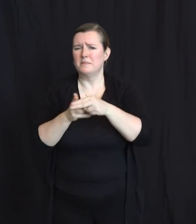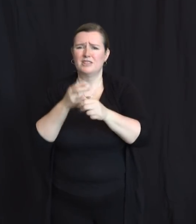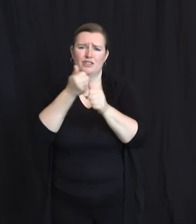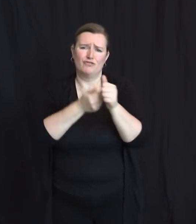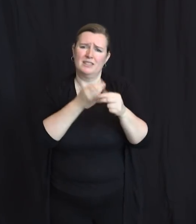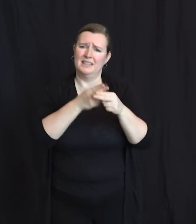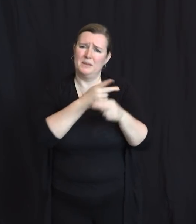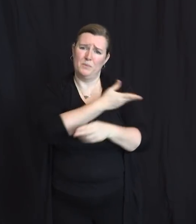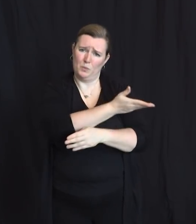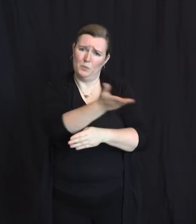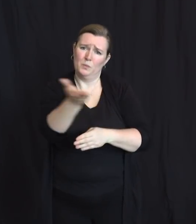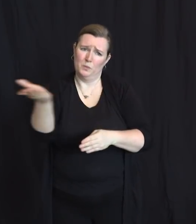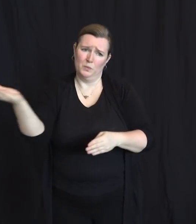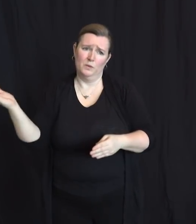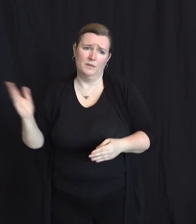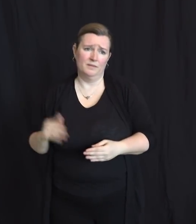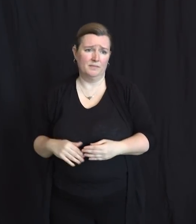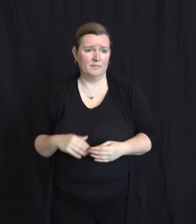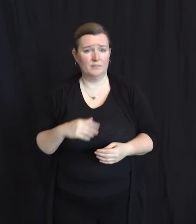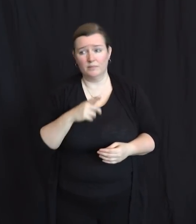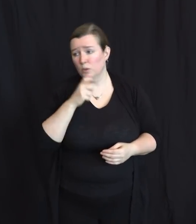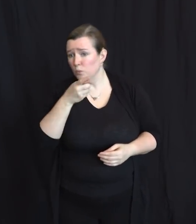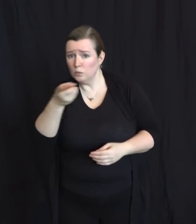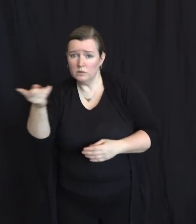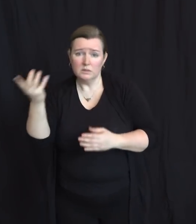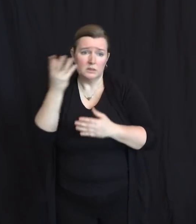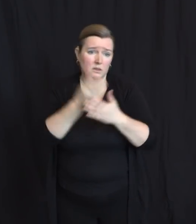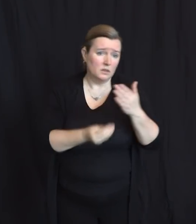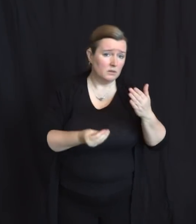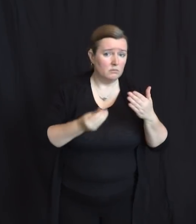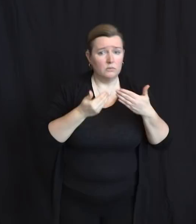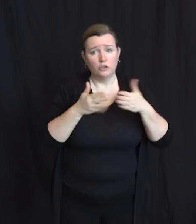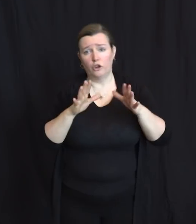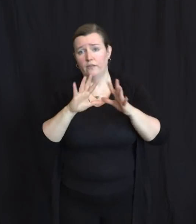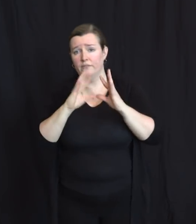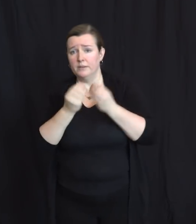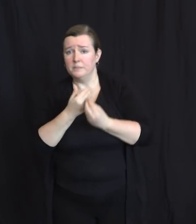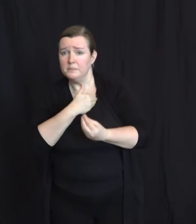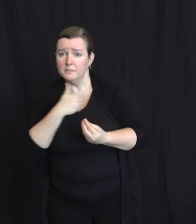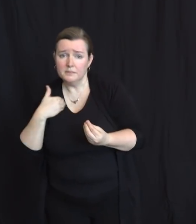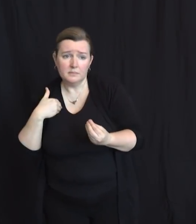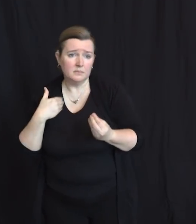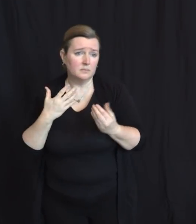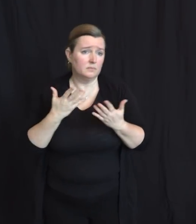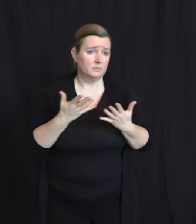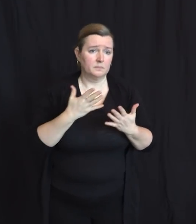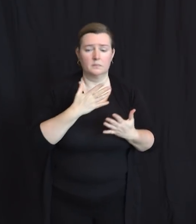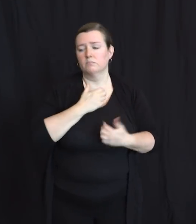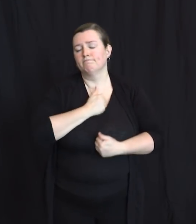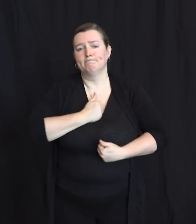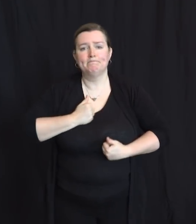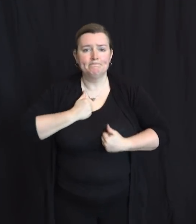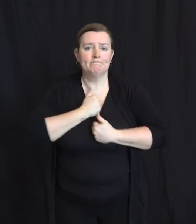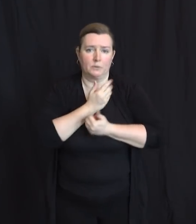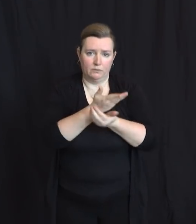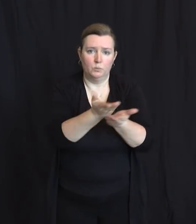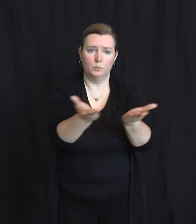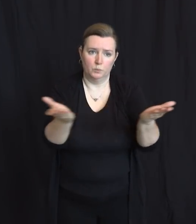one, our entire state stands with you in support as the great and diverse family we are.